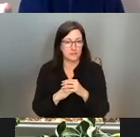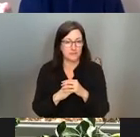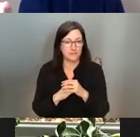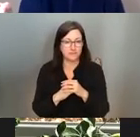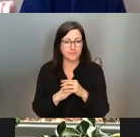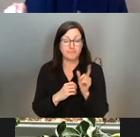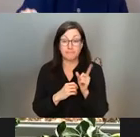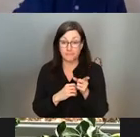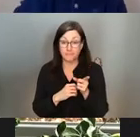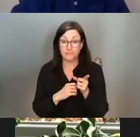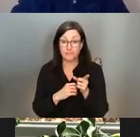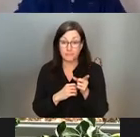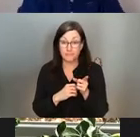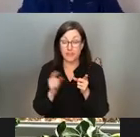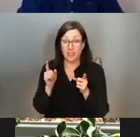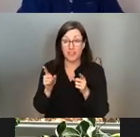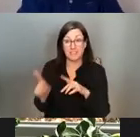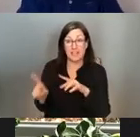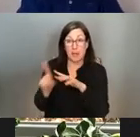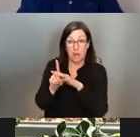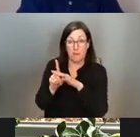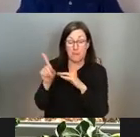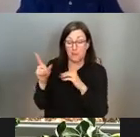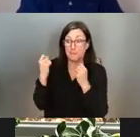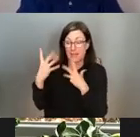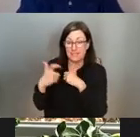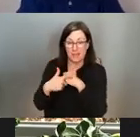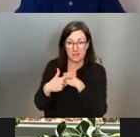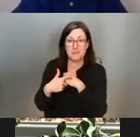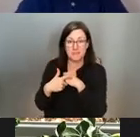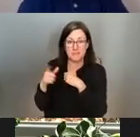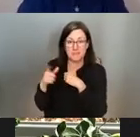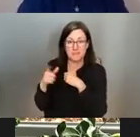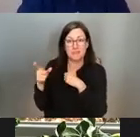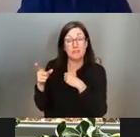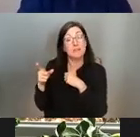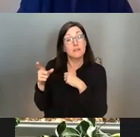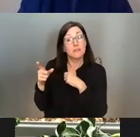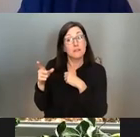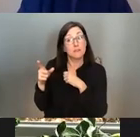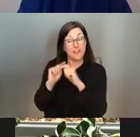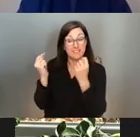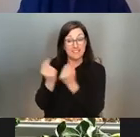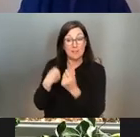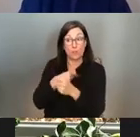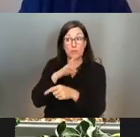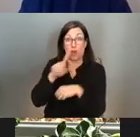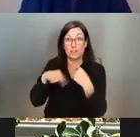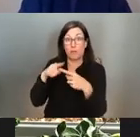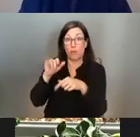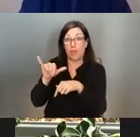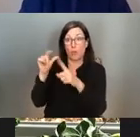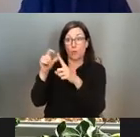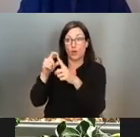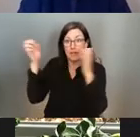This happens to be something that came up actually many times. And as a team, we talked about the word emergency,